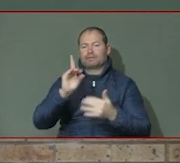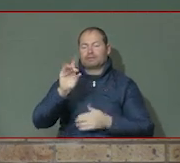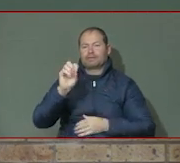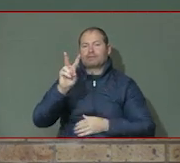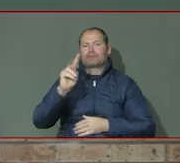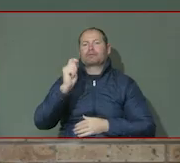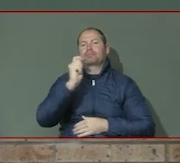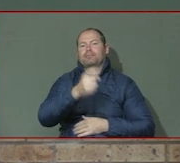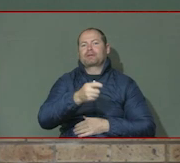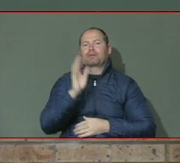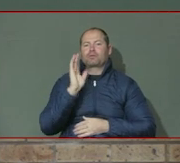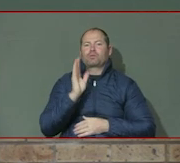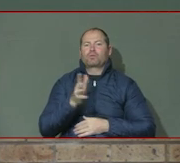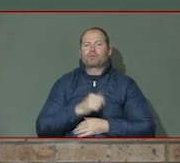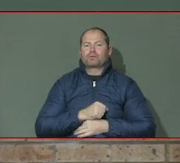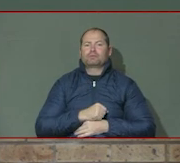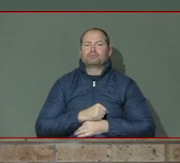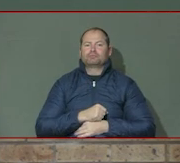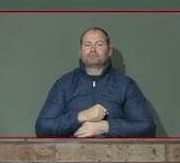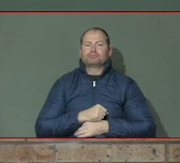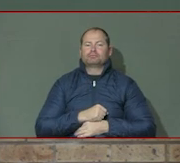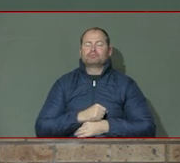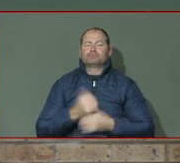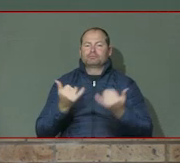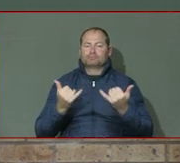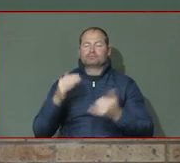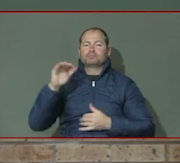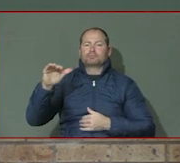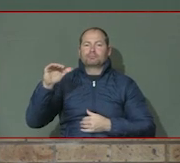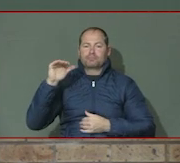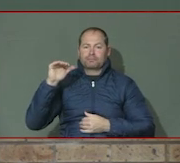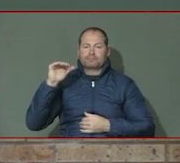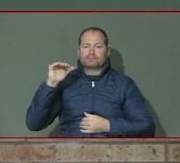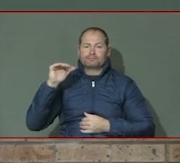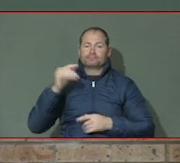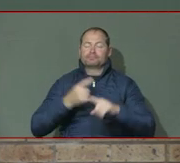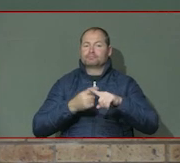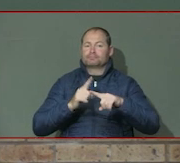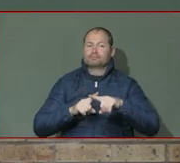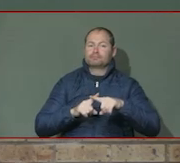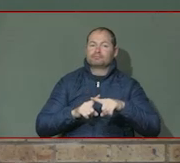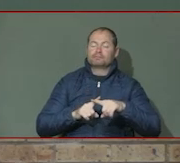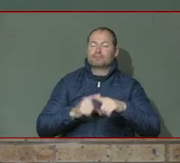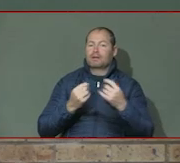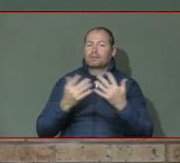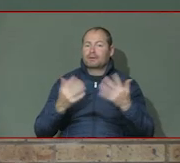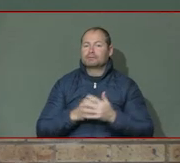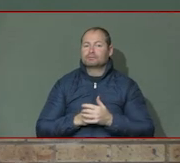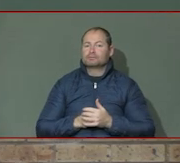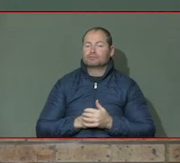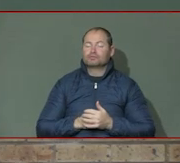dividend, in our dividends, we will have bank. And in this case, it was that